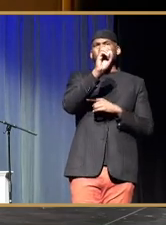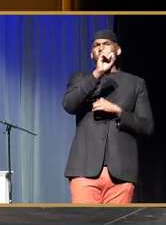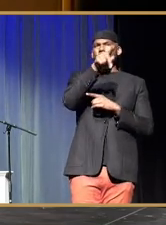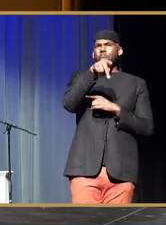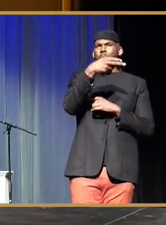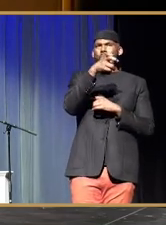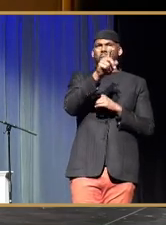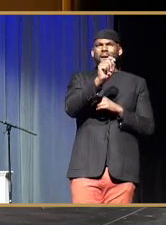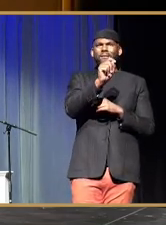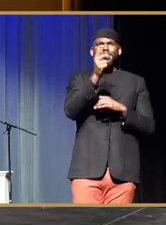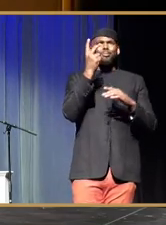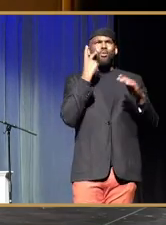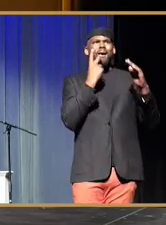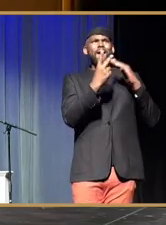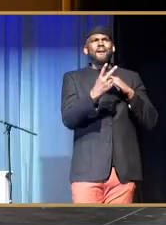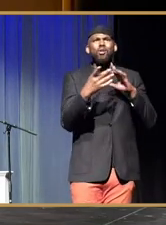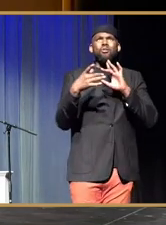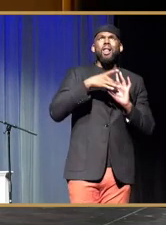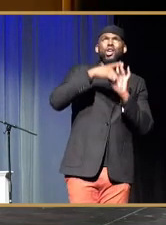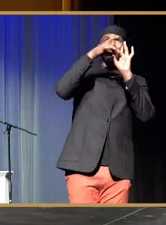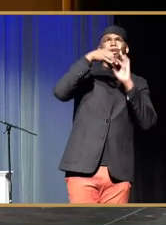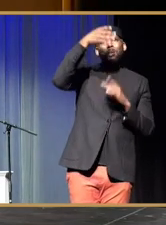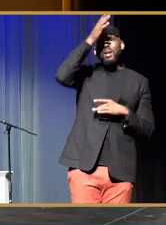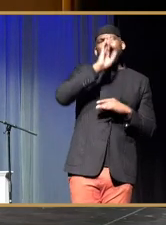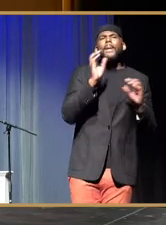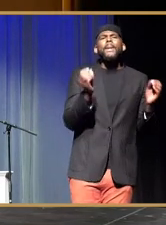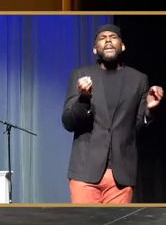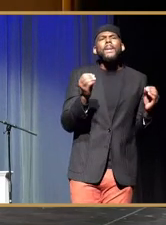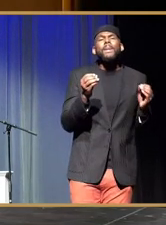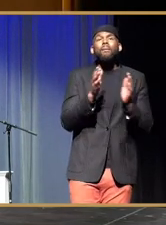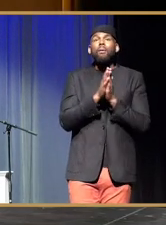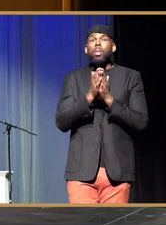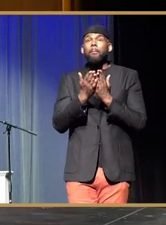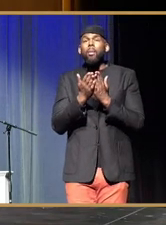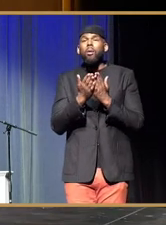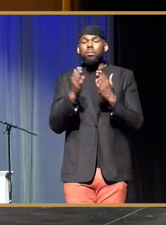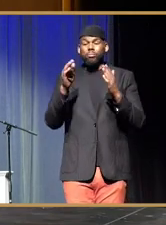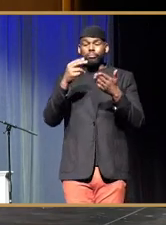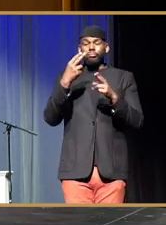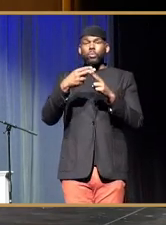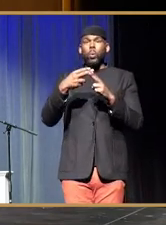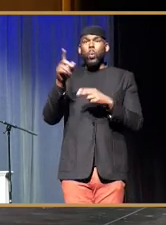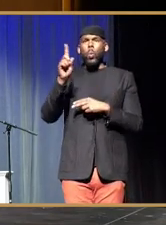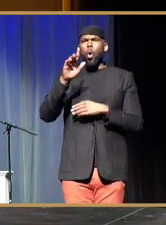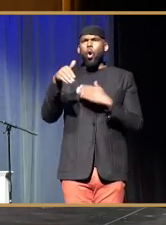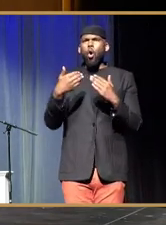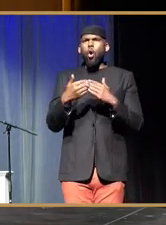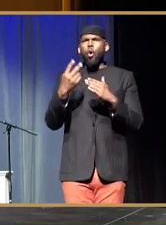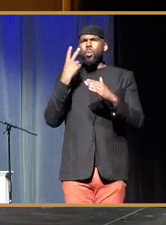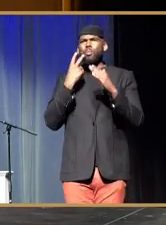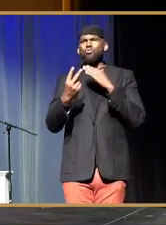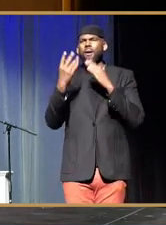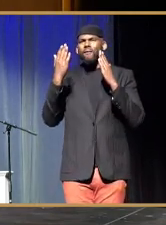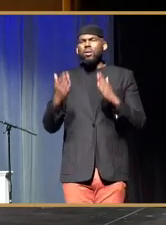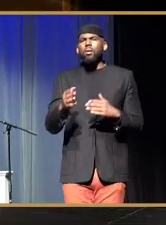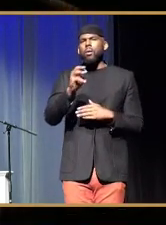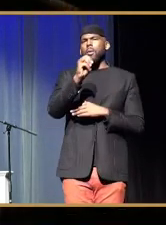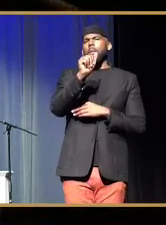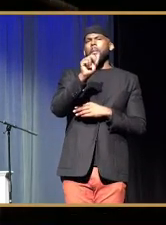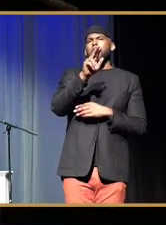prophet status. In his book, Where Have All the Prophets Gone? Dr. Marvin McMickle